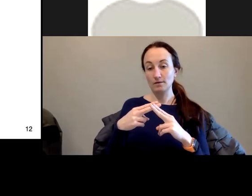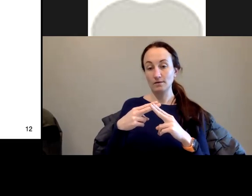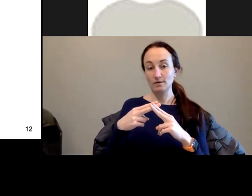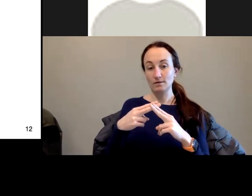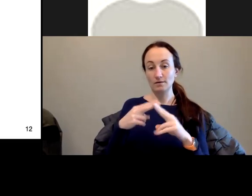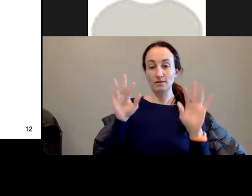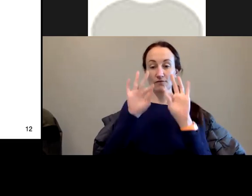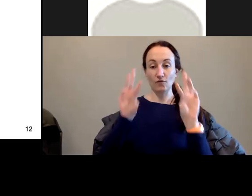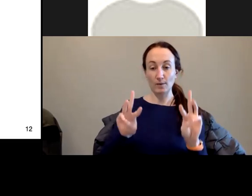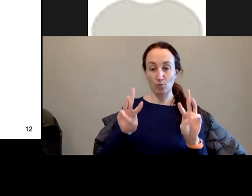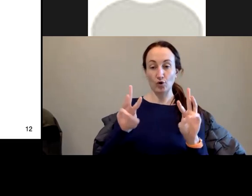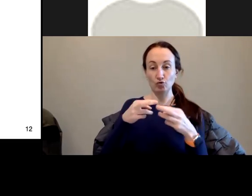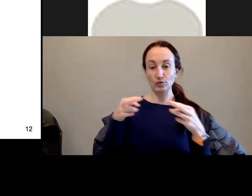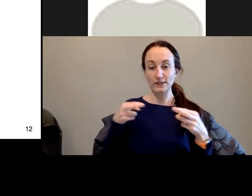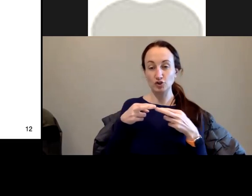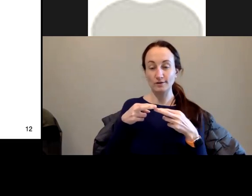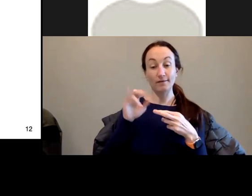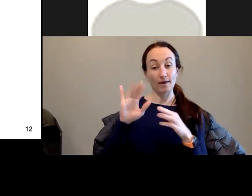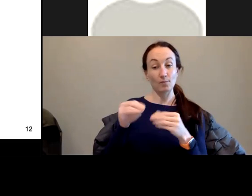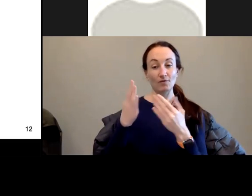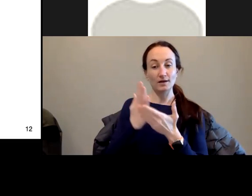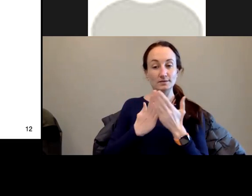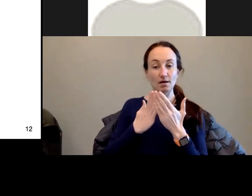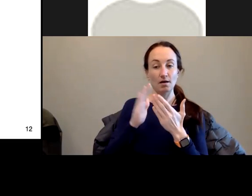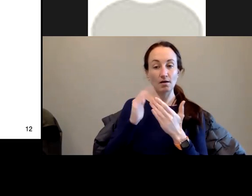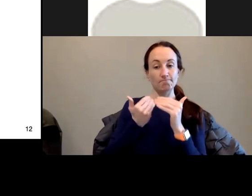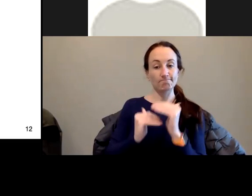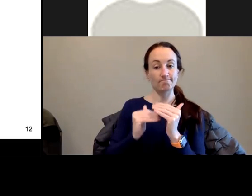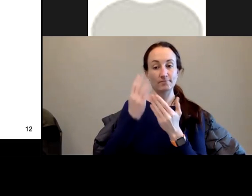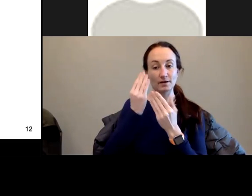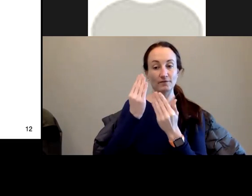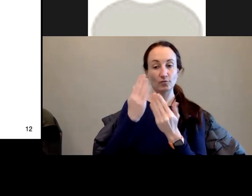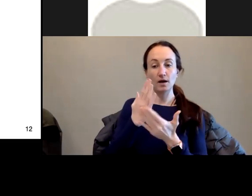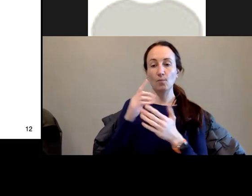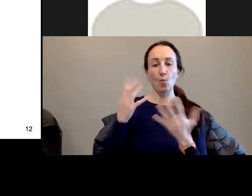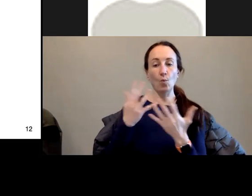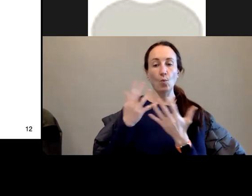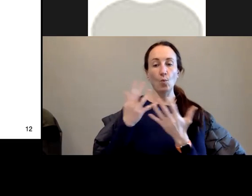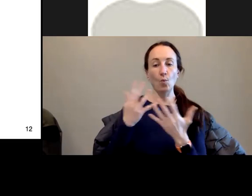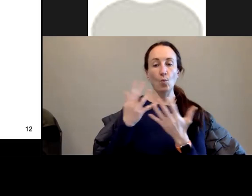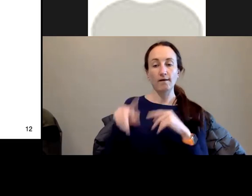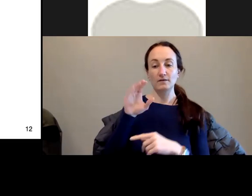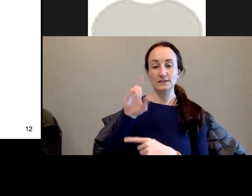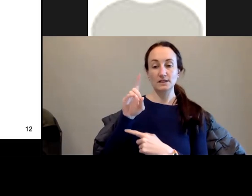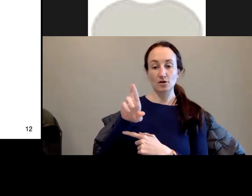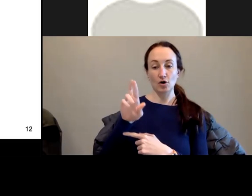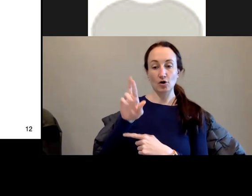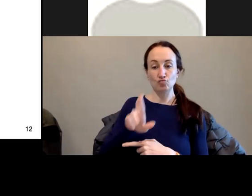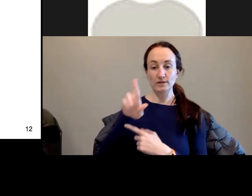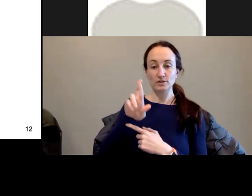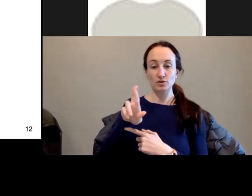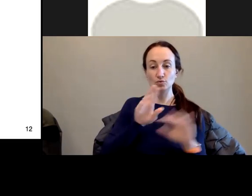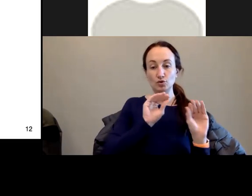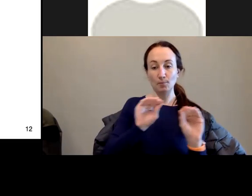this framework region, which actually provides some level of information of what kind of CDR residues that you can put in here,